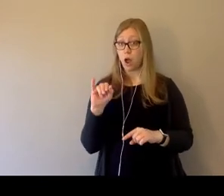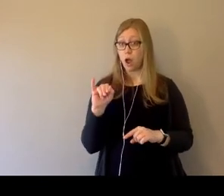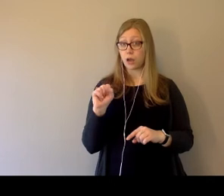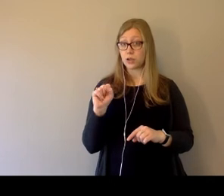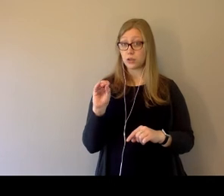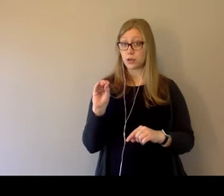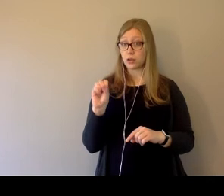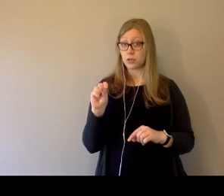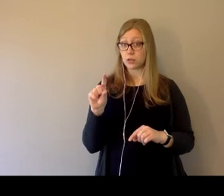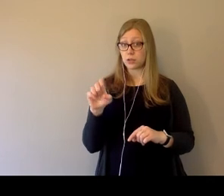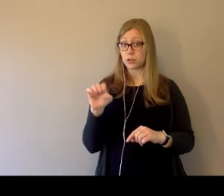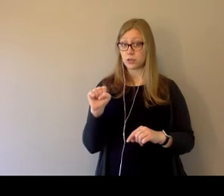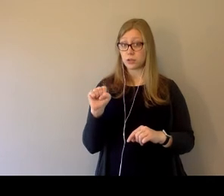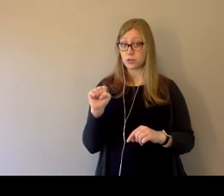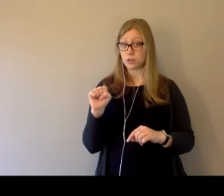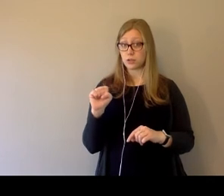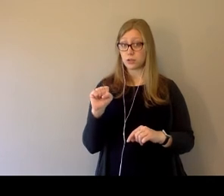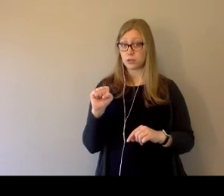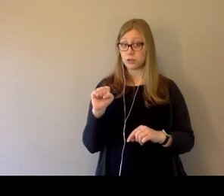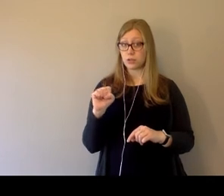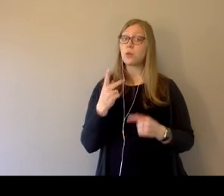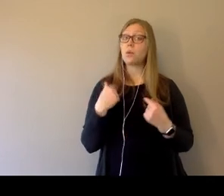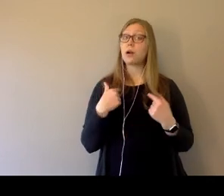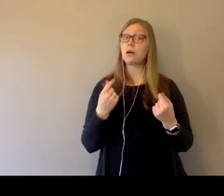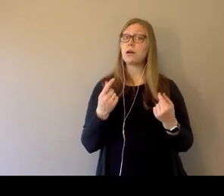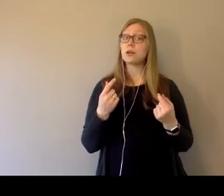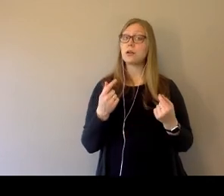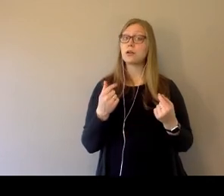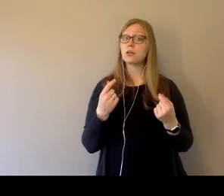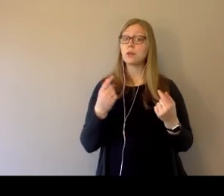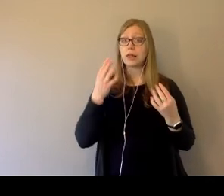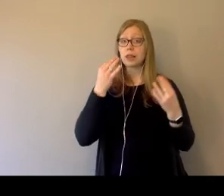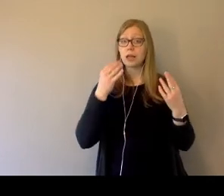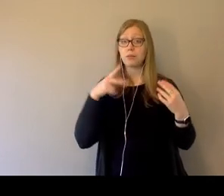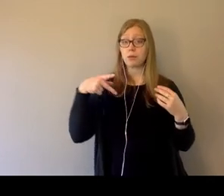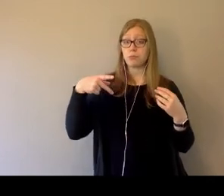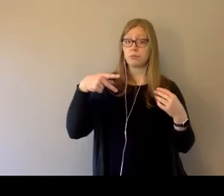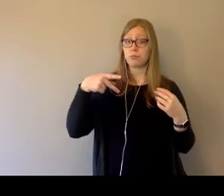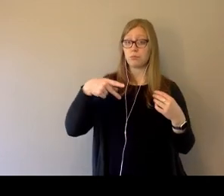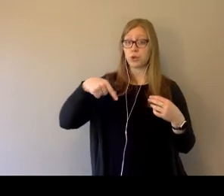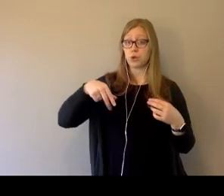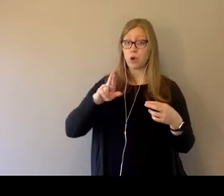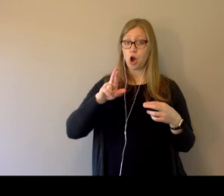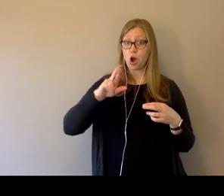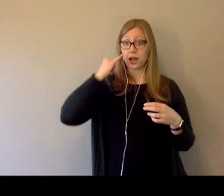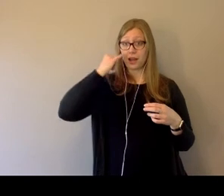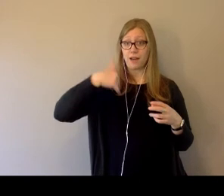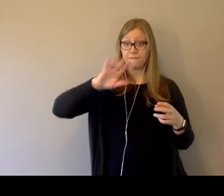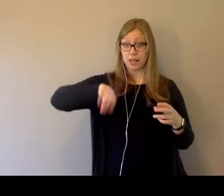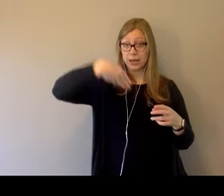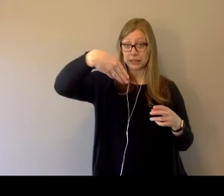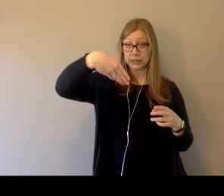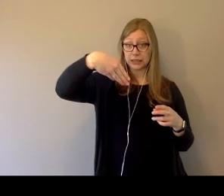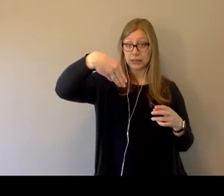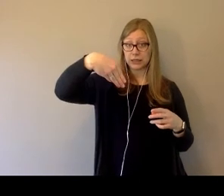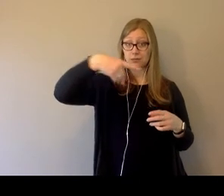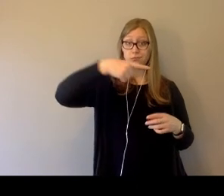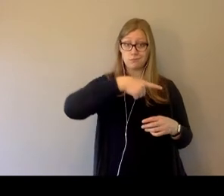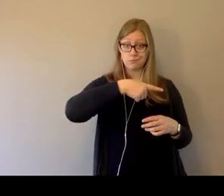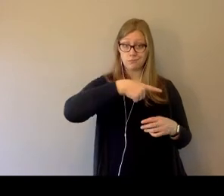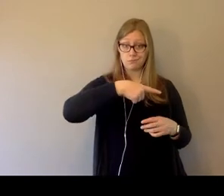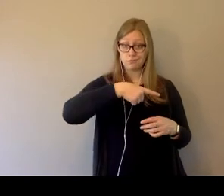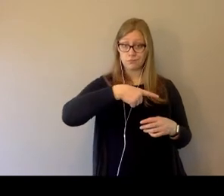PQR upside down. And so this angle here is going to go here. Now it really doesn't matter because they are the same length,